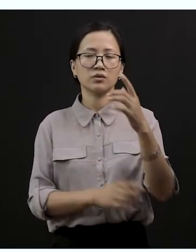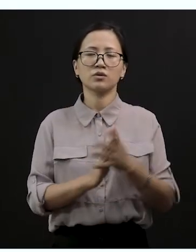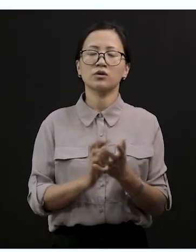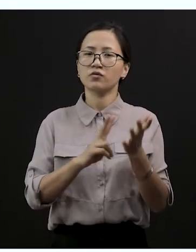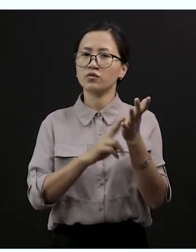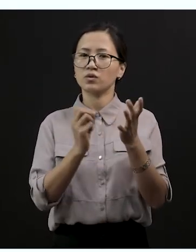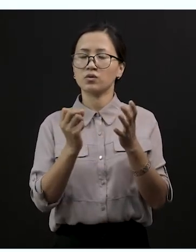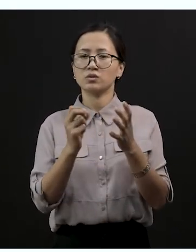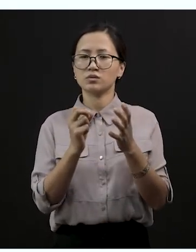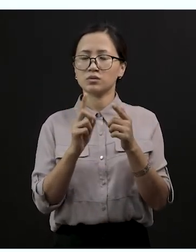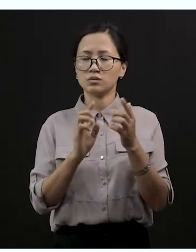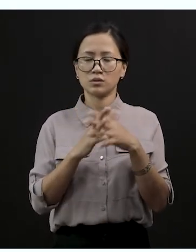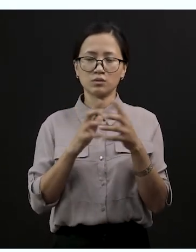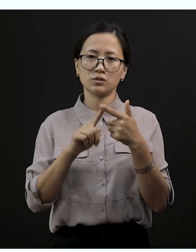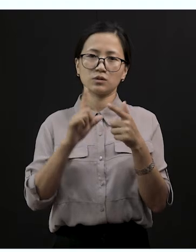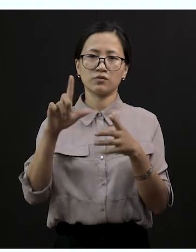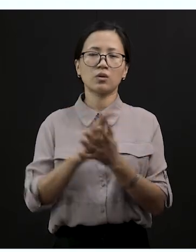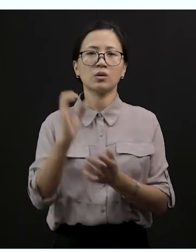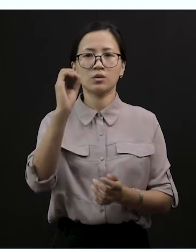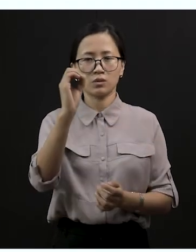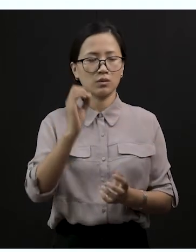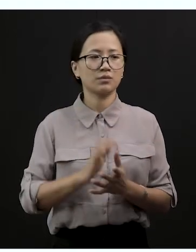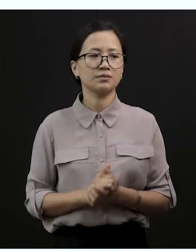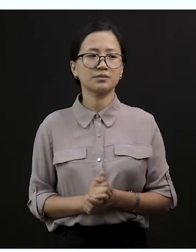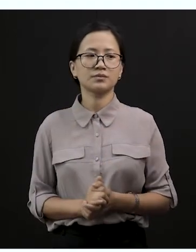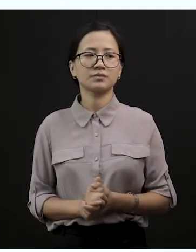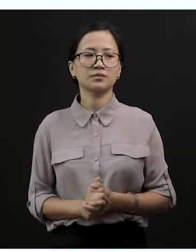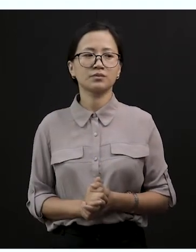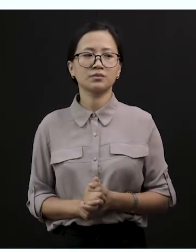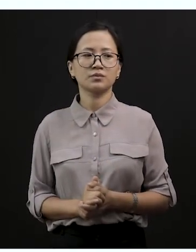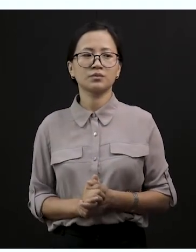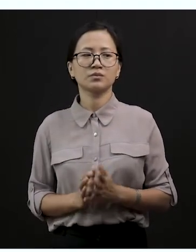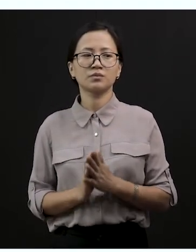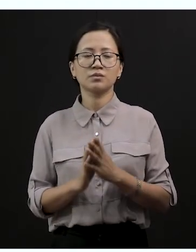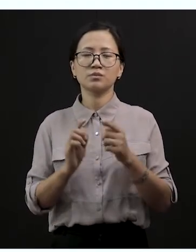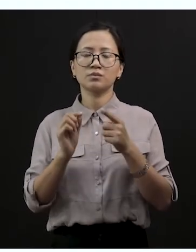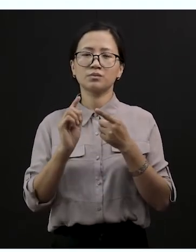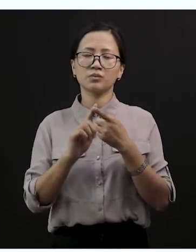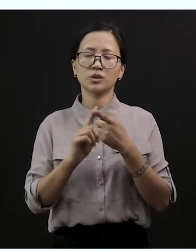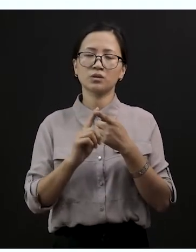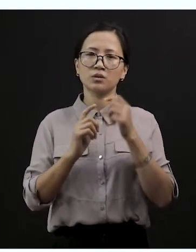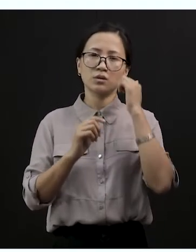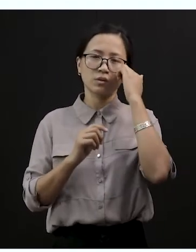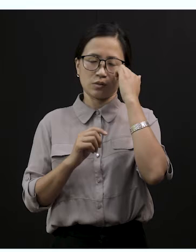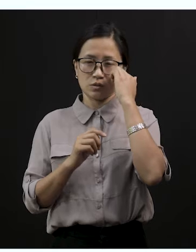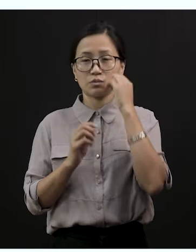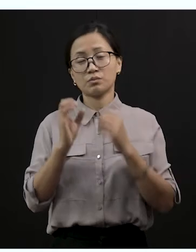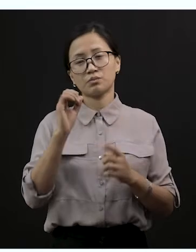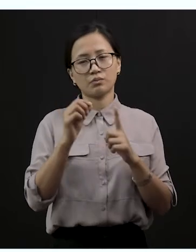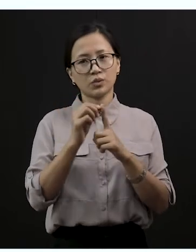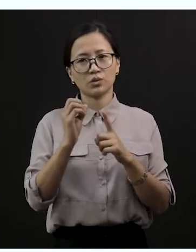single vowel o to make them plural. Okay, like example I've given here, potato. It ends with o,